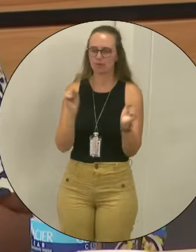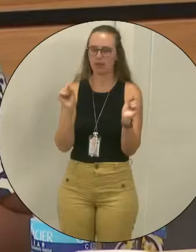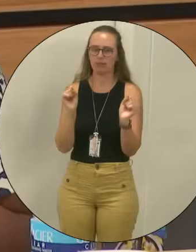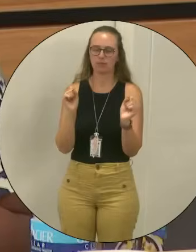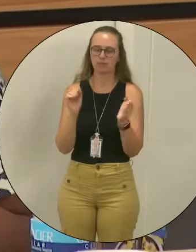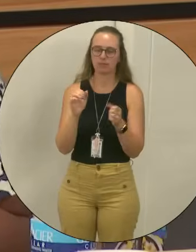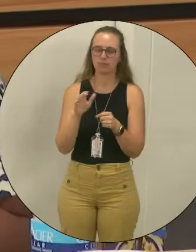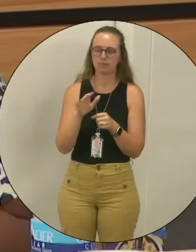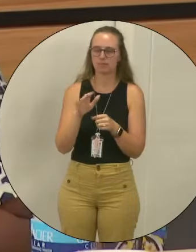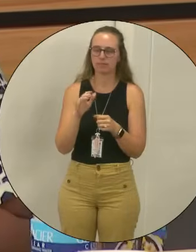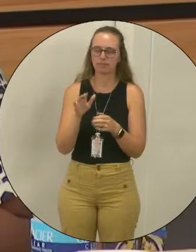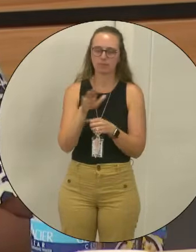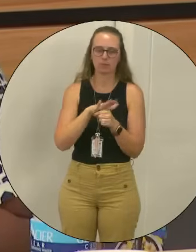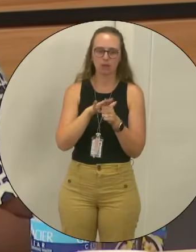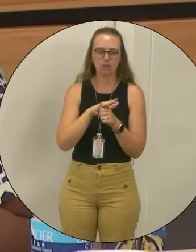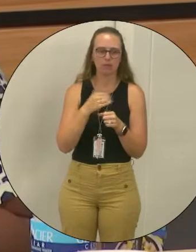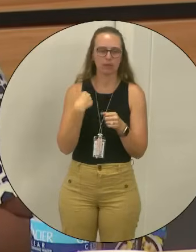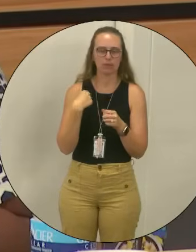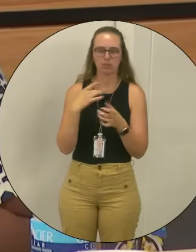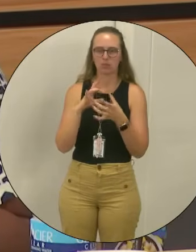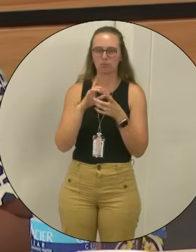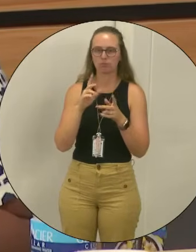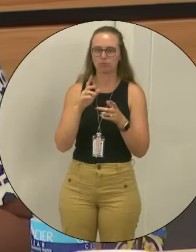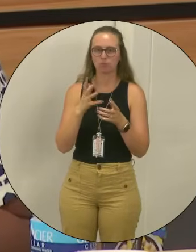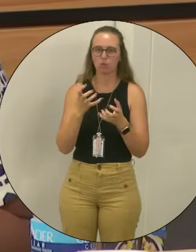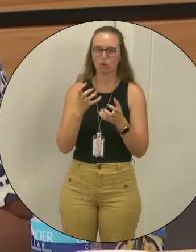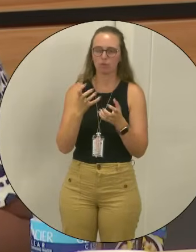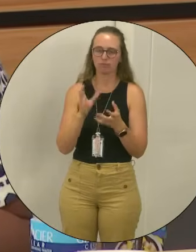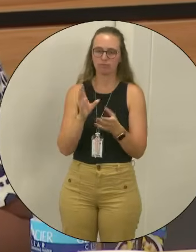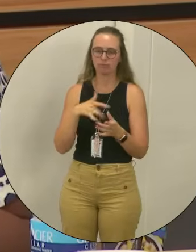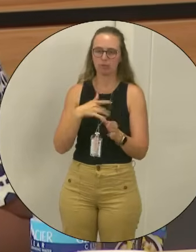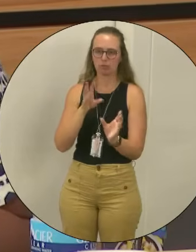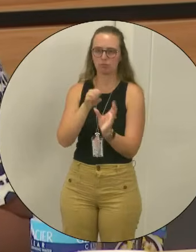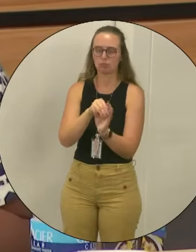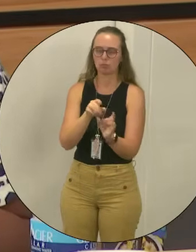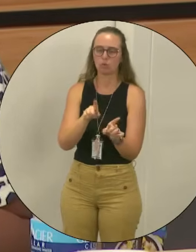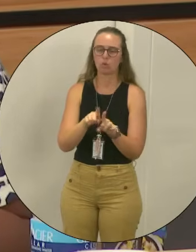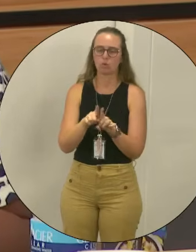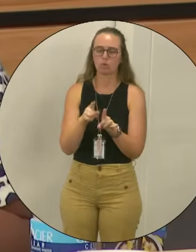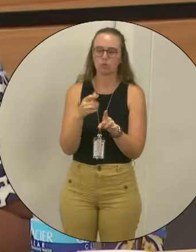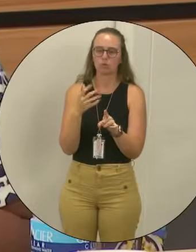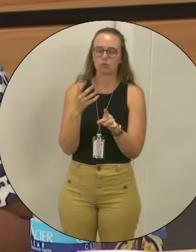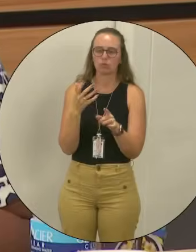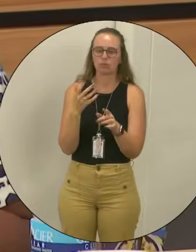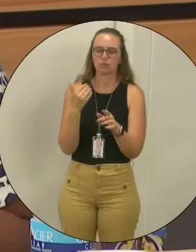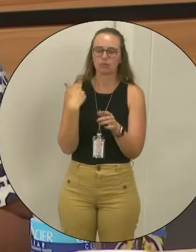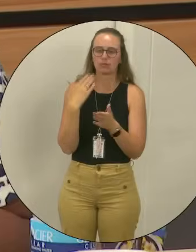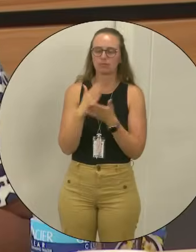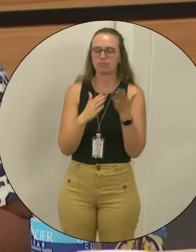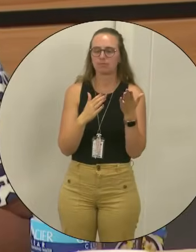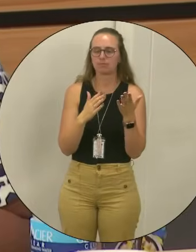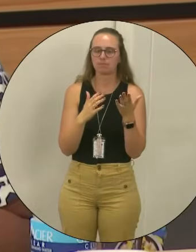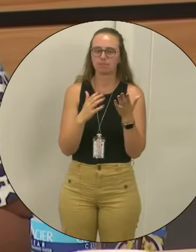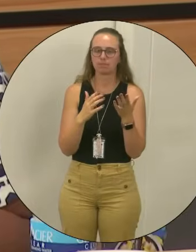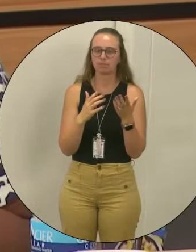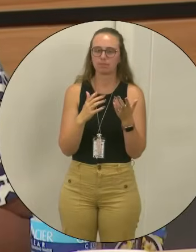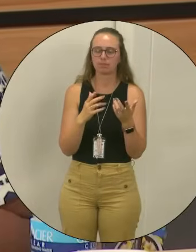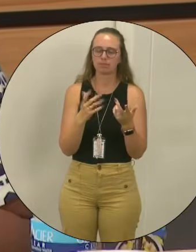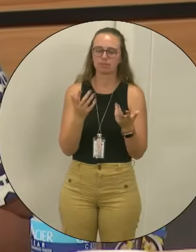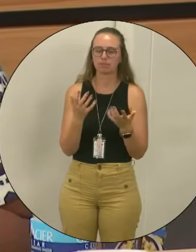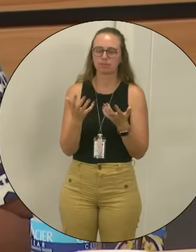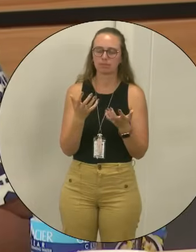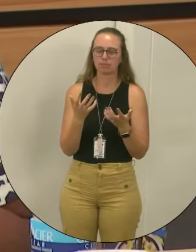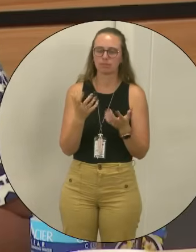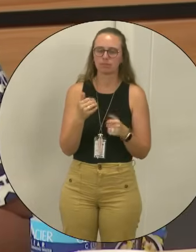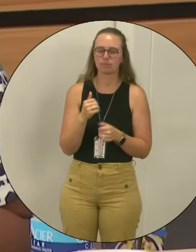on campus and having that sense of belonging. But I also know that there were some positions that will